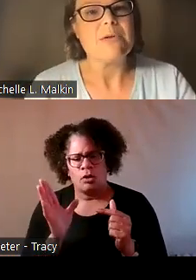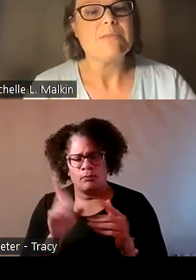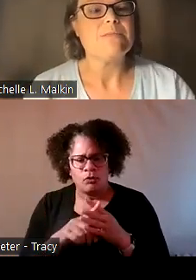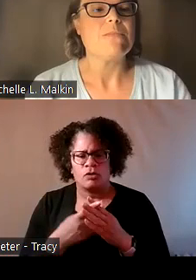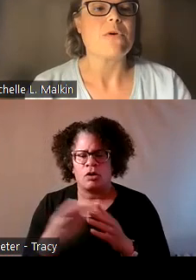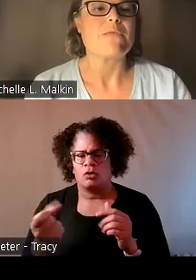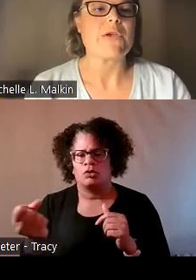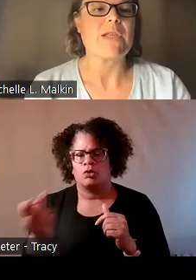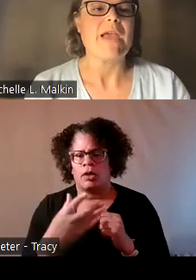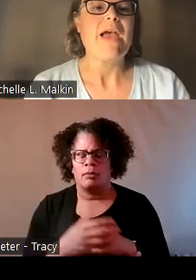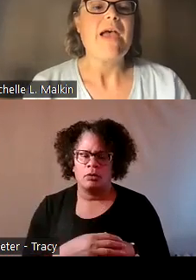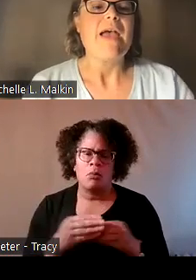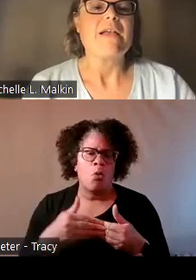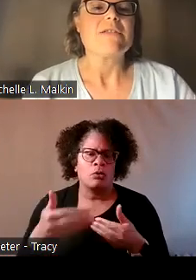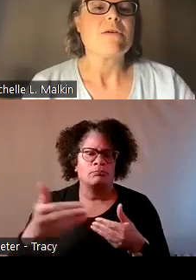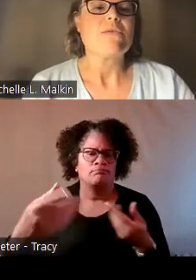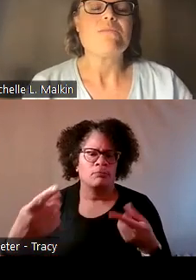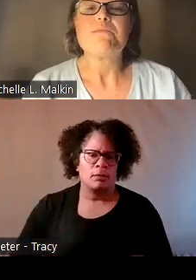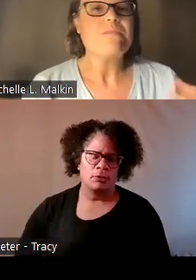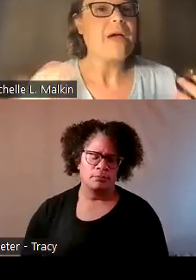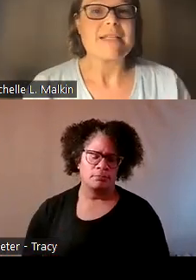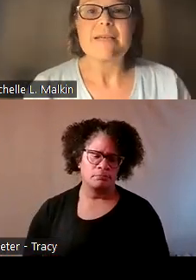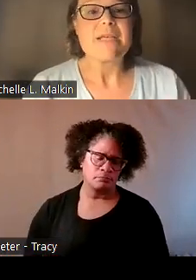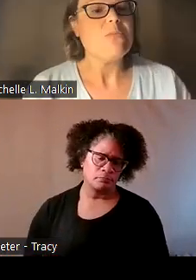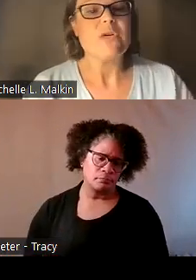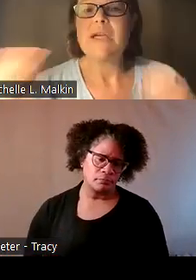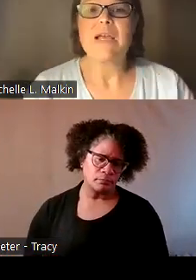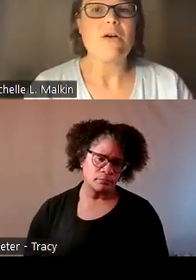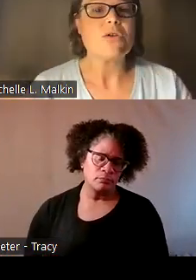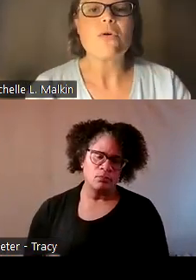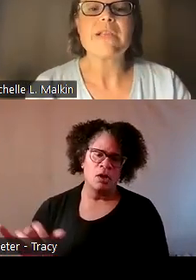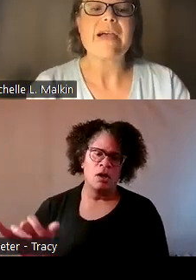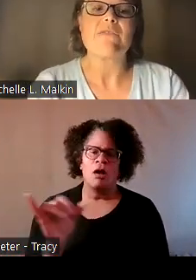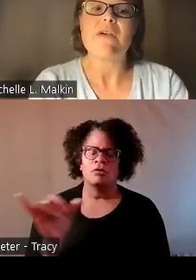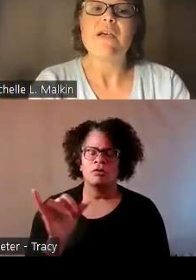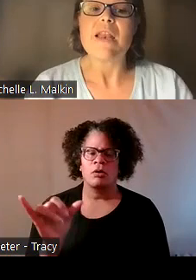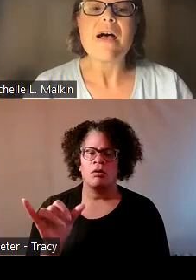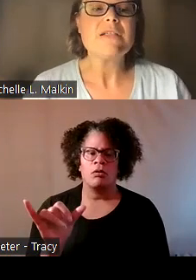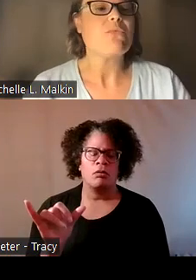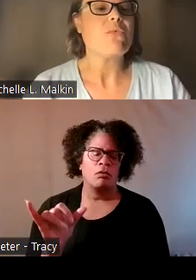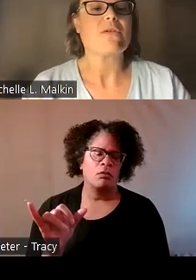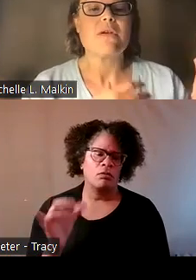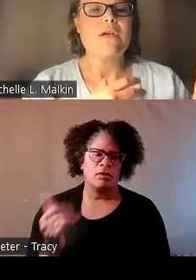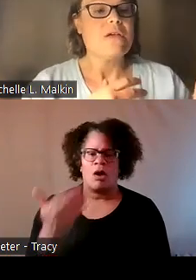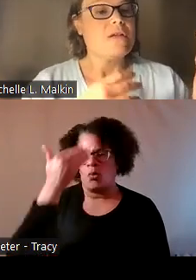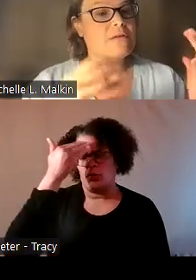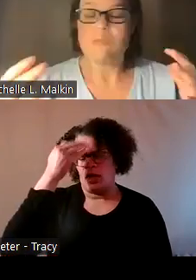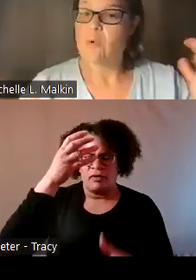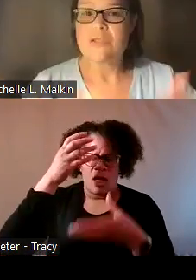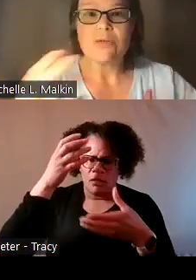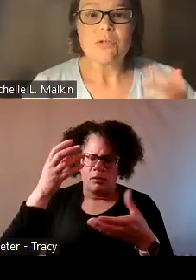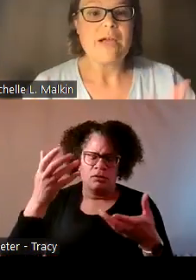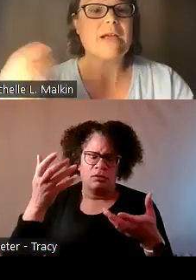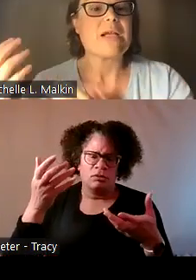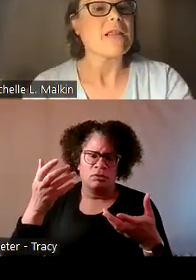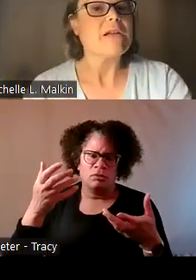to gamble more frequently. And so at the same time, we had a total lack of knowledge on what